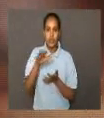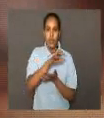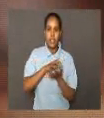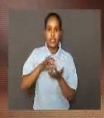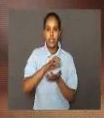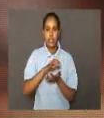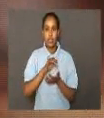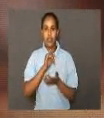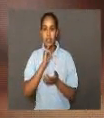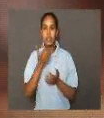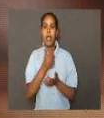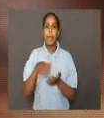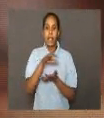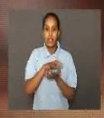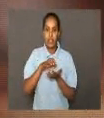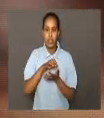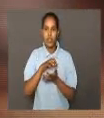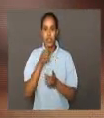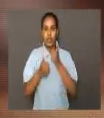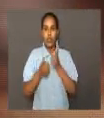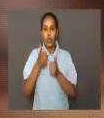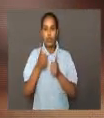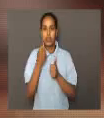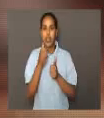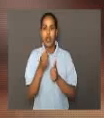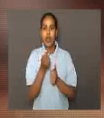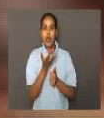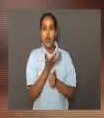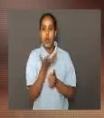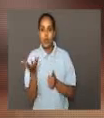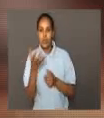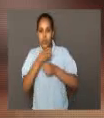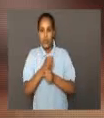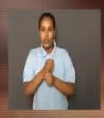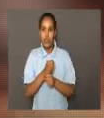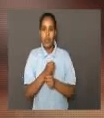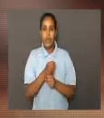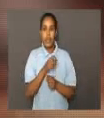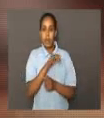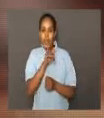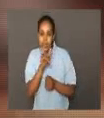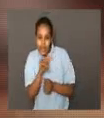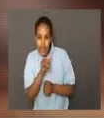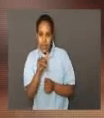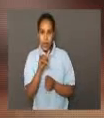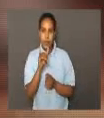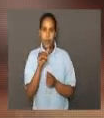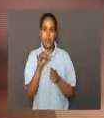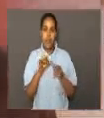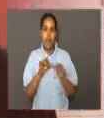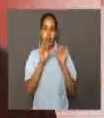mixture is a mixture in which the composition of the mixture is the same